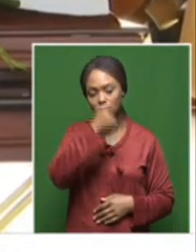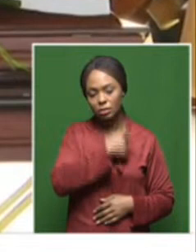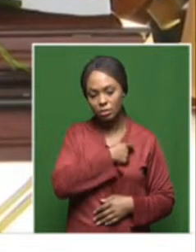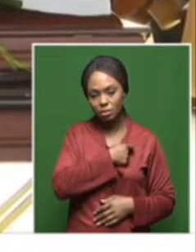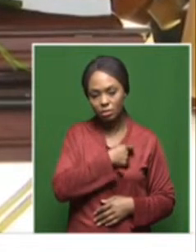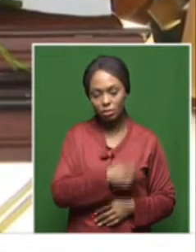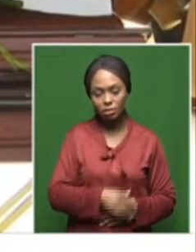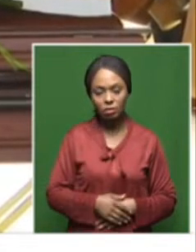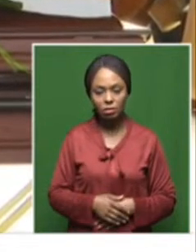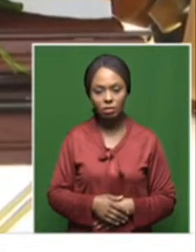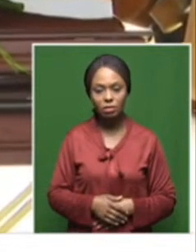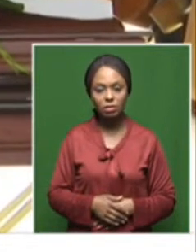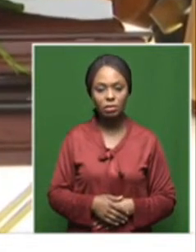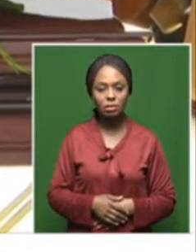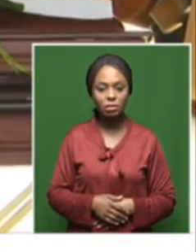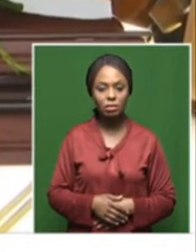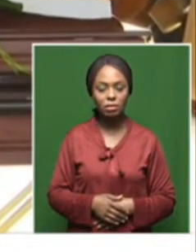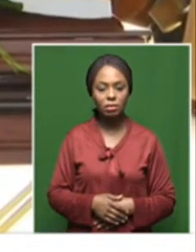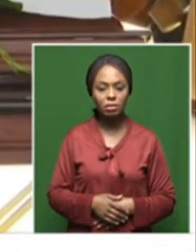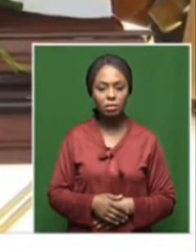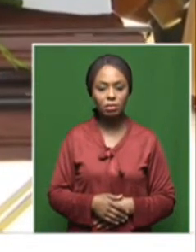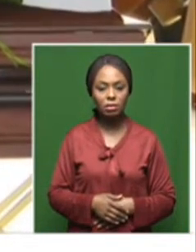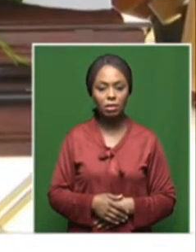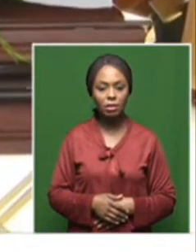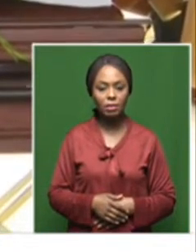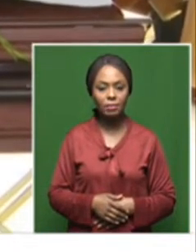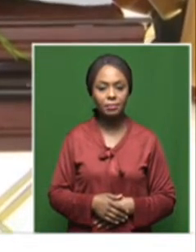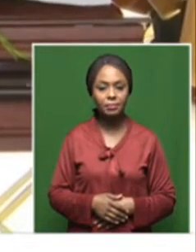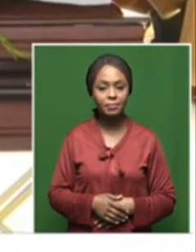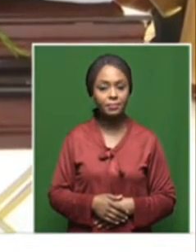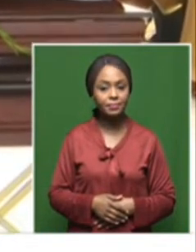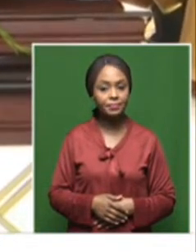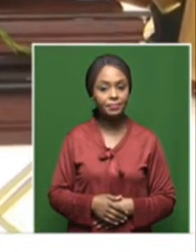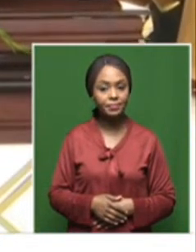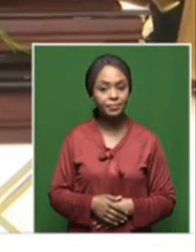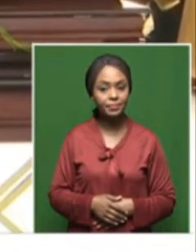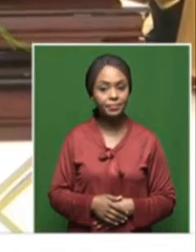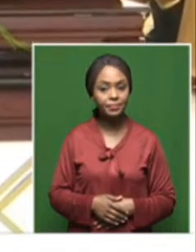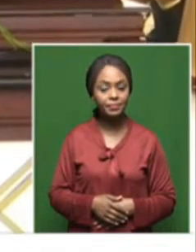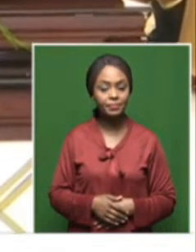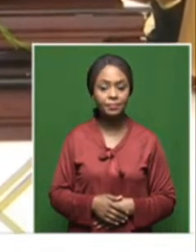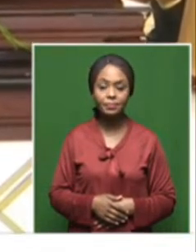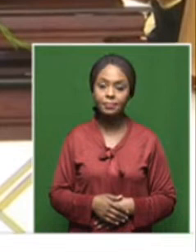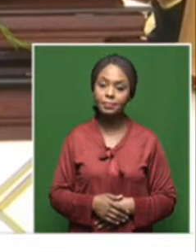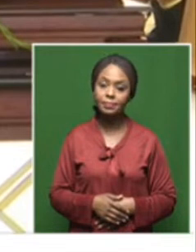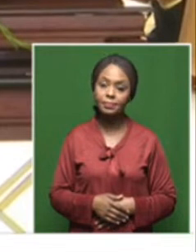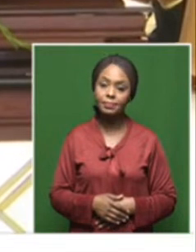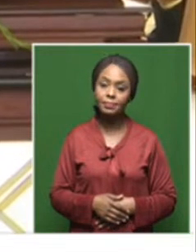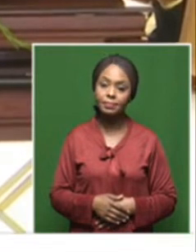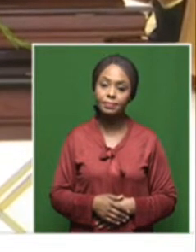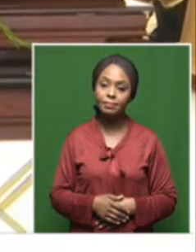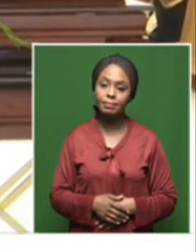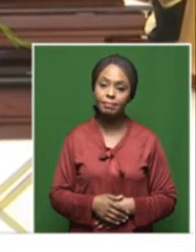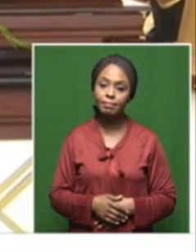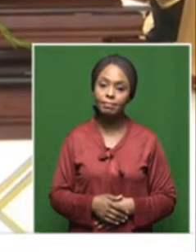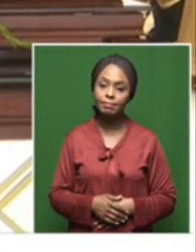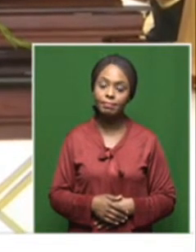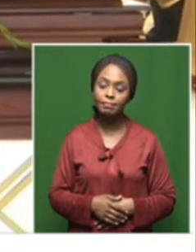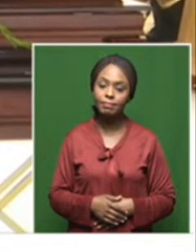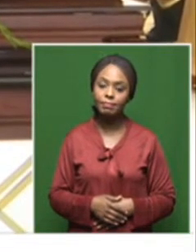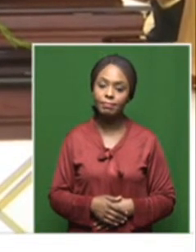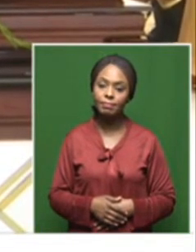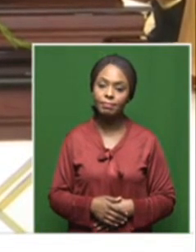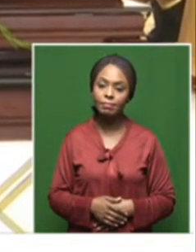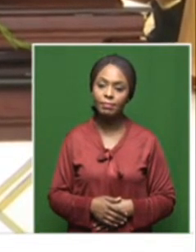dead, the first fruits of all who have fallen asleep. Grant that through the mystery of your servant, Lindiwe